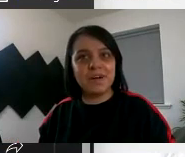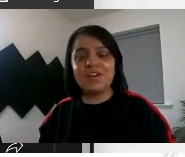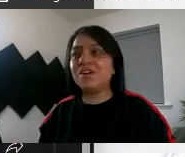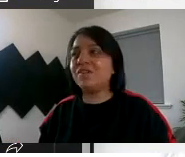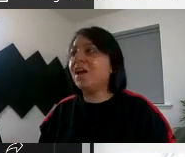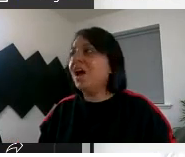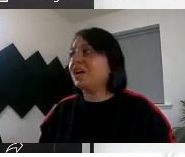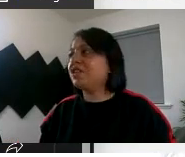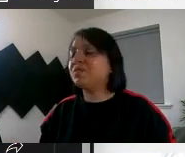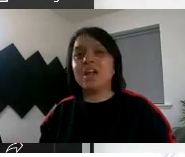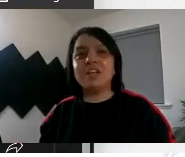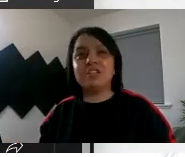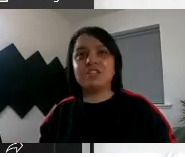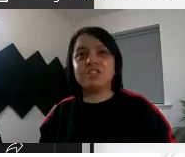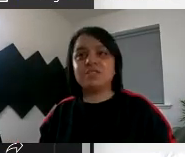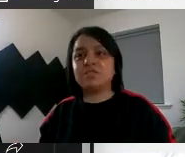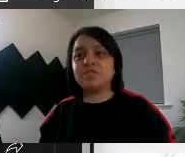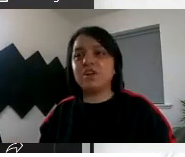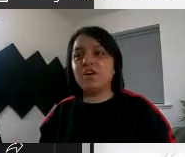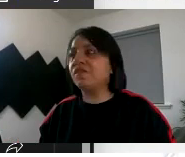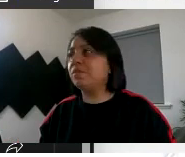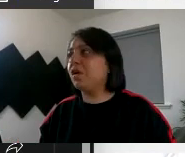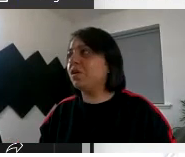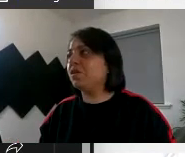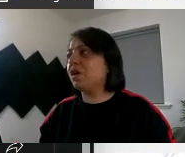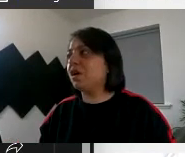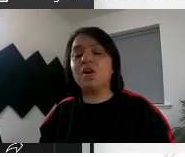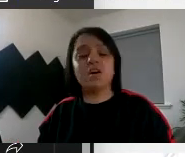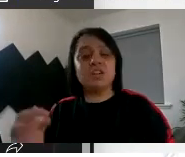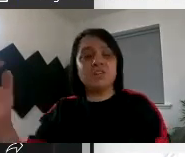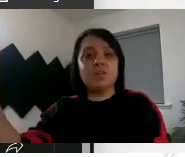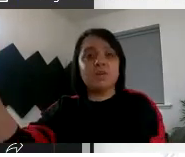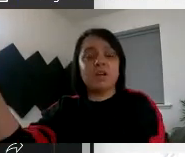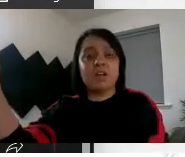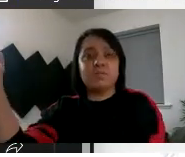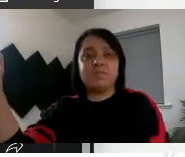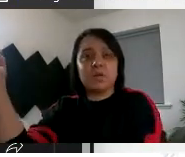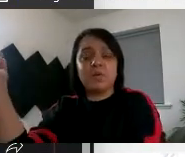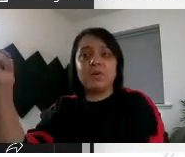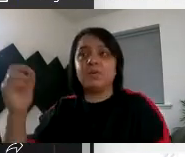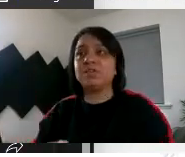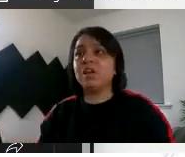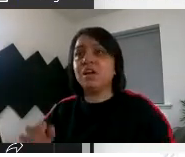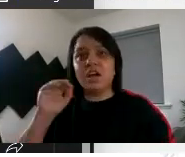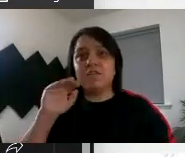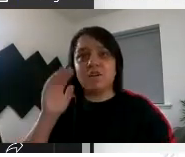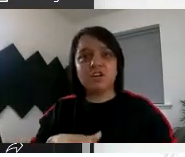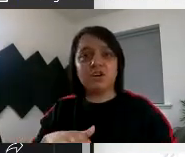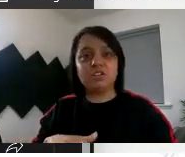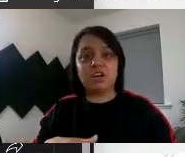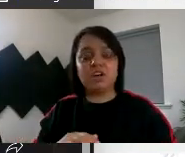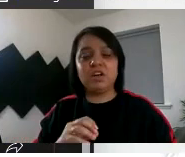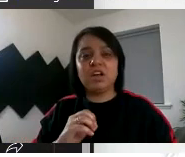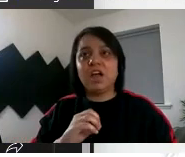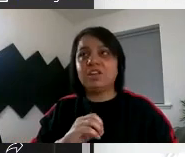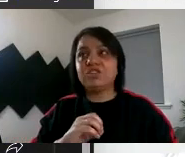Have you not heard of her? Okay, she was a star from Cardiff, from Wales, a child